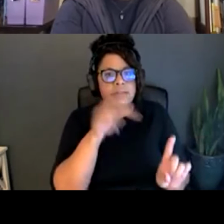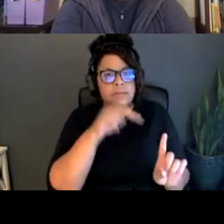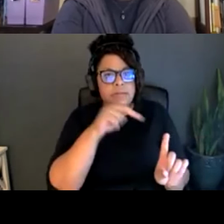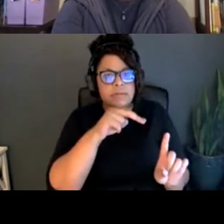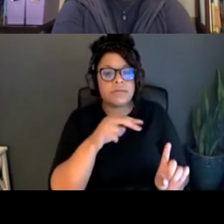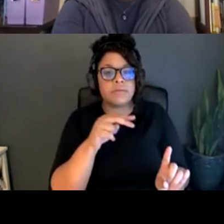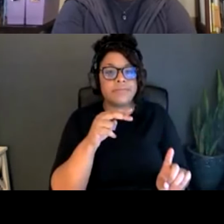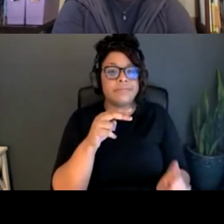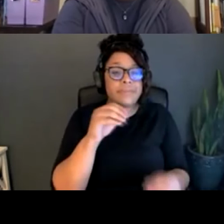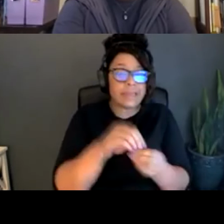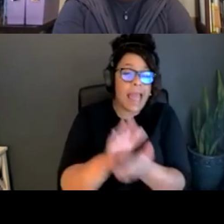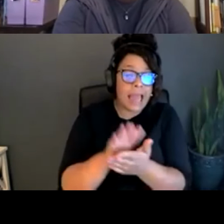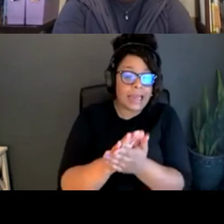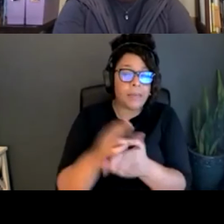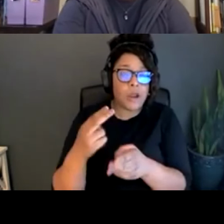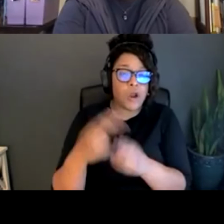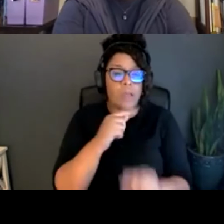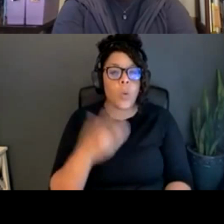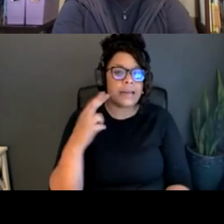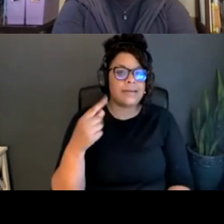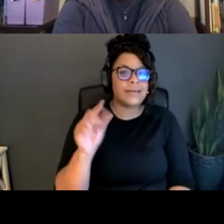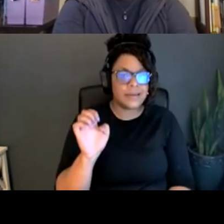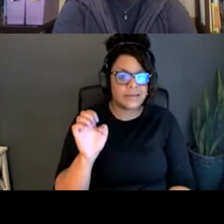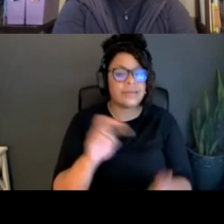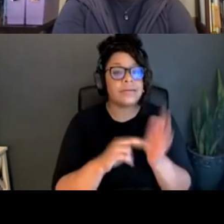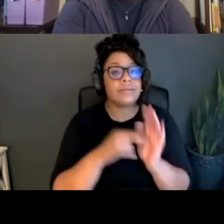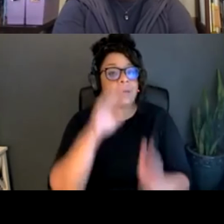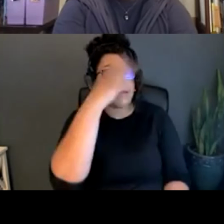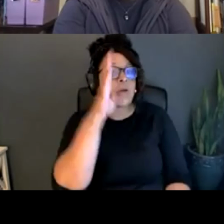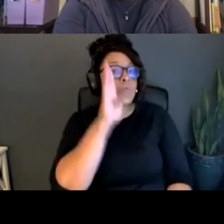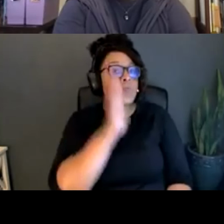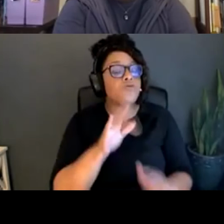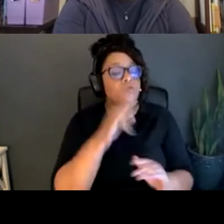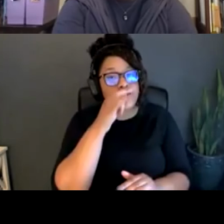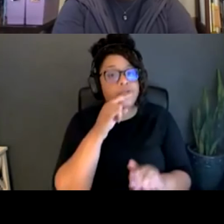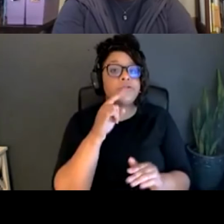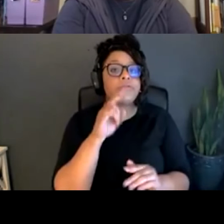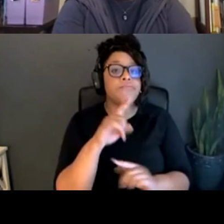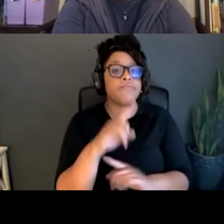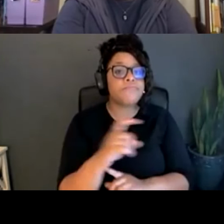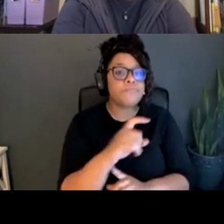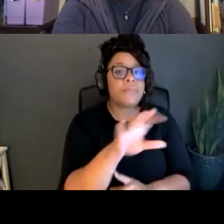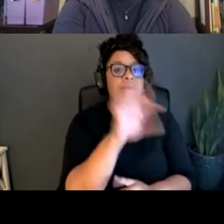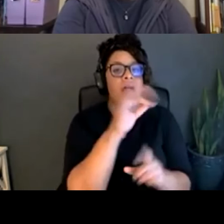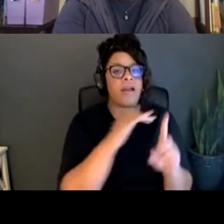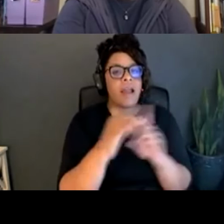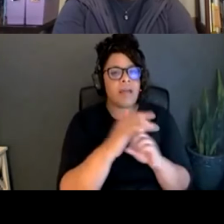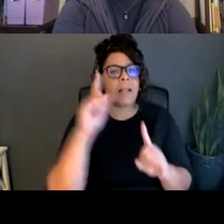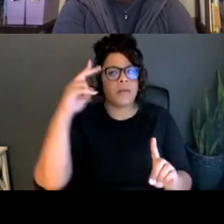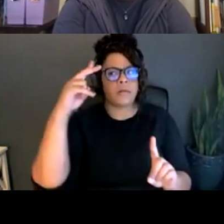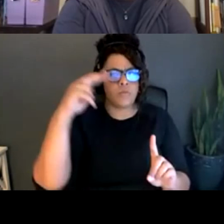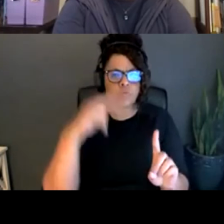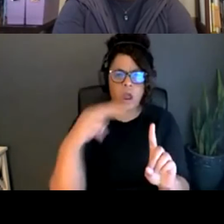the academic literature, the white gaze, in which Black and brown children often find themselves in settings in which